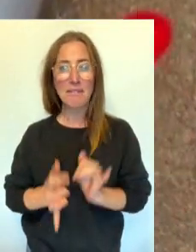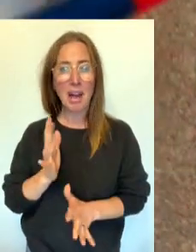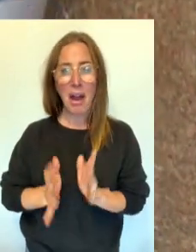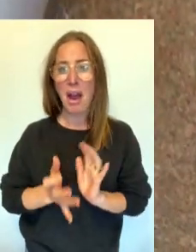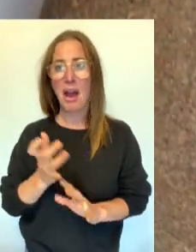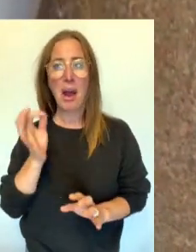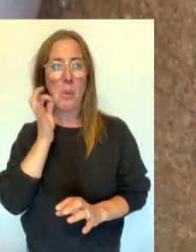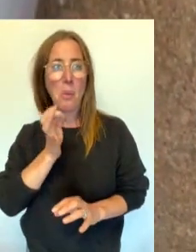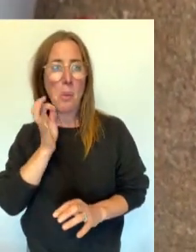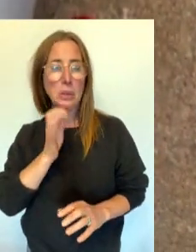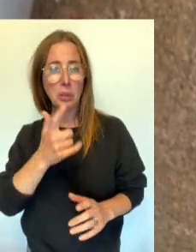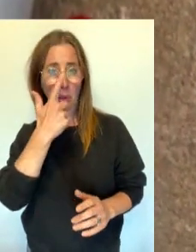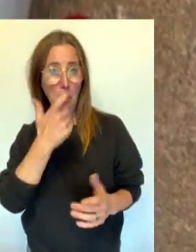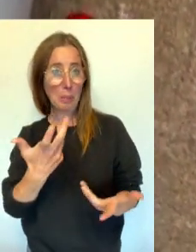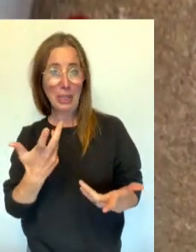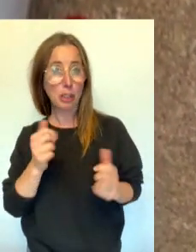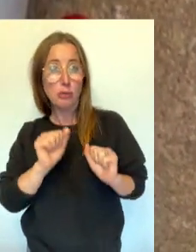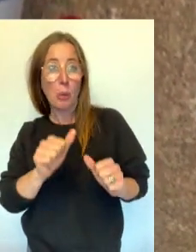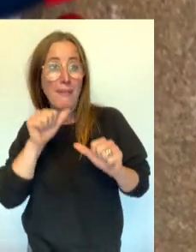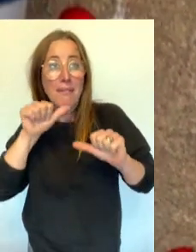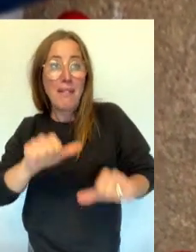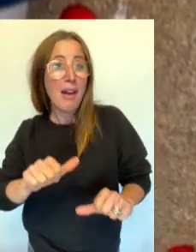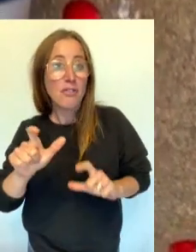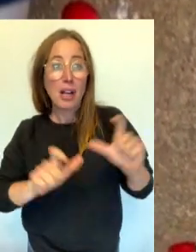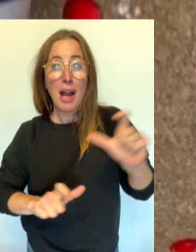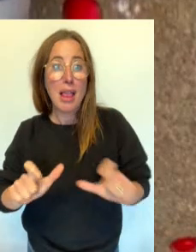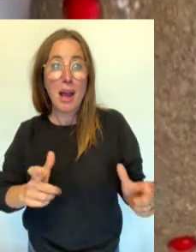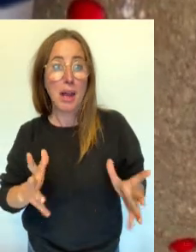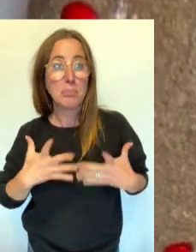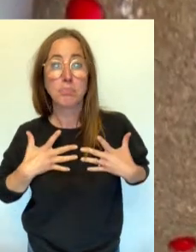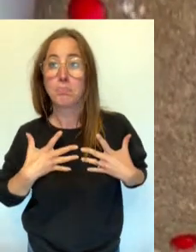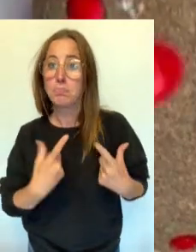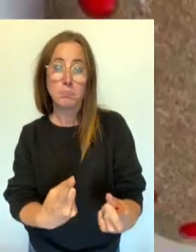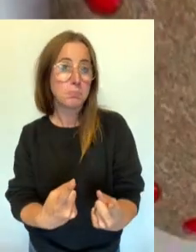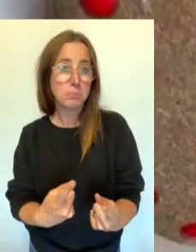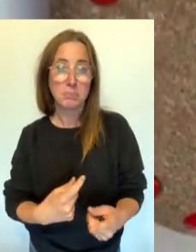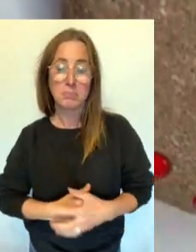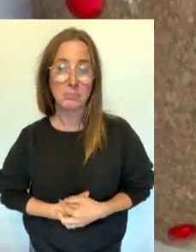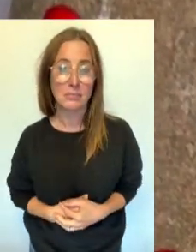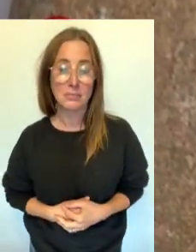It can just be a pretty pattern if that's what you would enjoy doing.